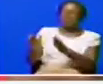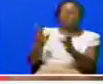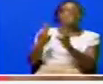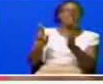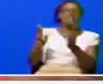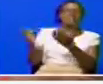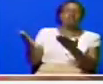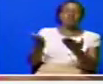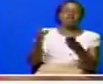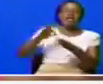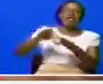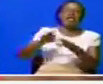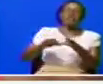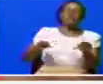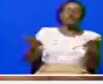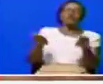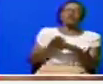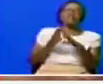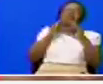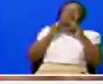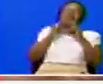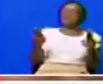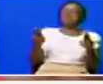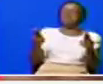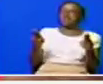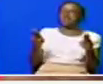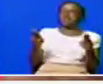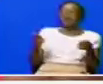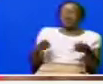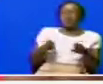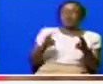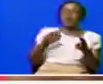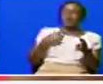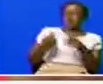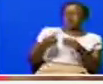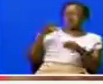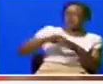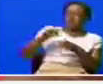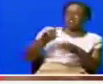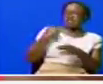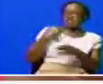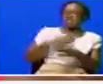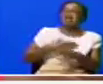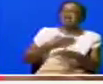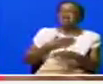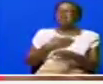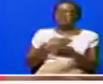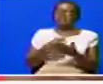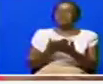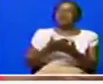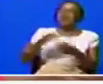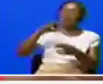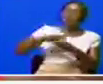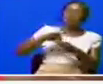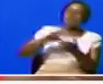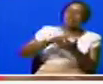election to a close in a peaceful way. I voted yesterday. I visited a couple of polling stations